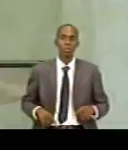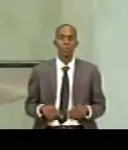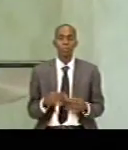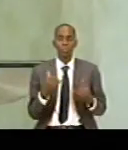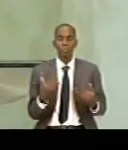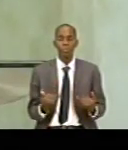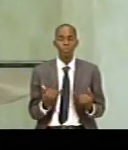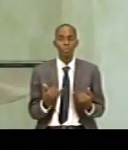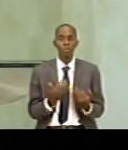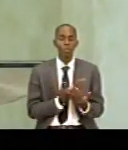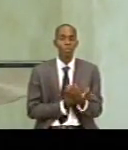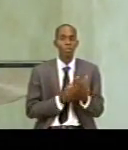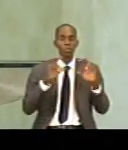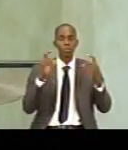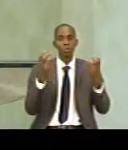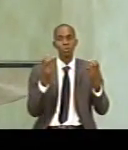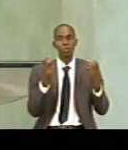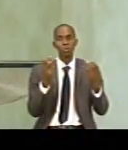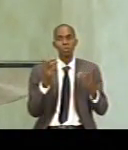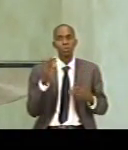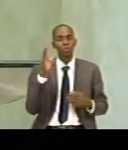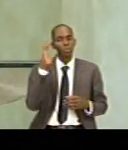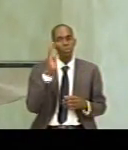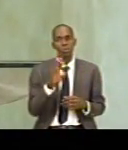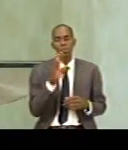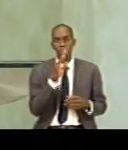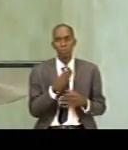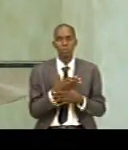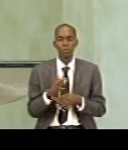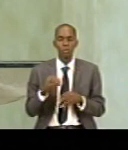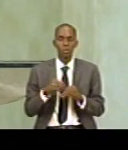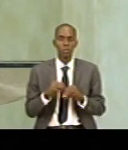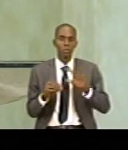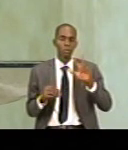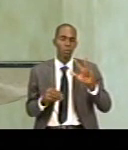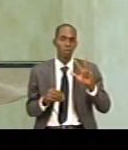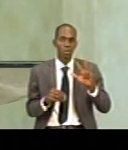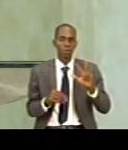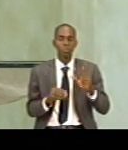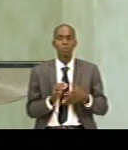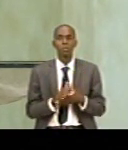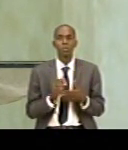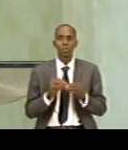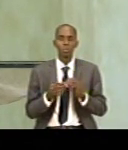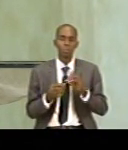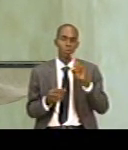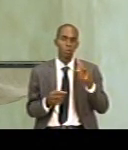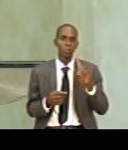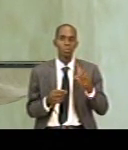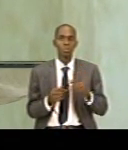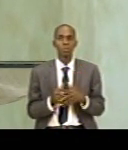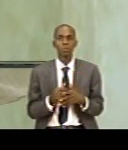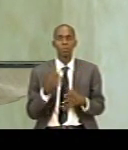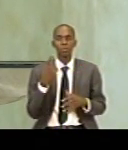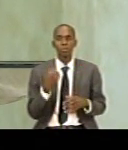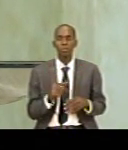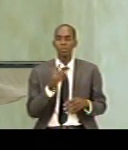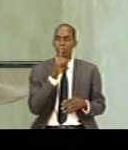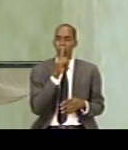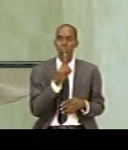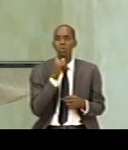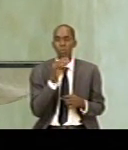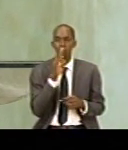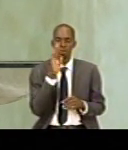topic will be considered under three subheadings. Number one, we look at the certainty of the